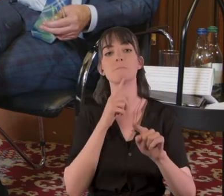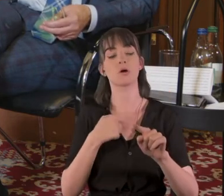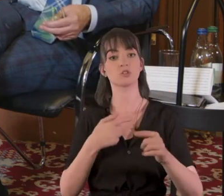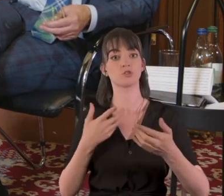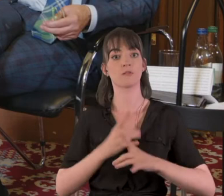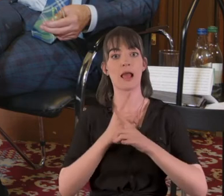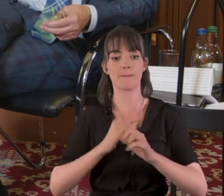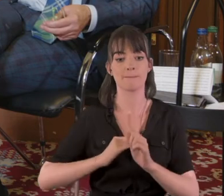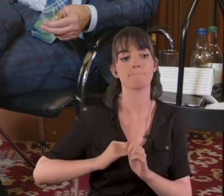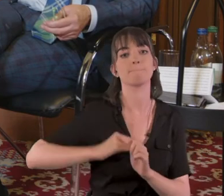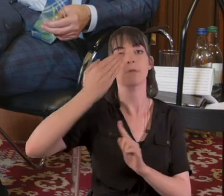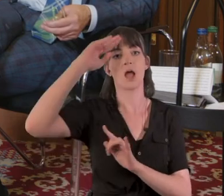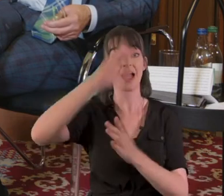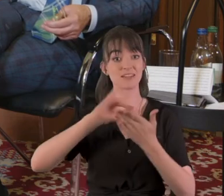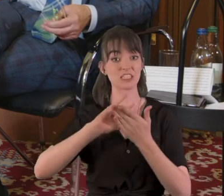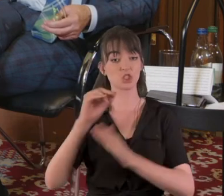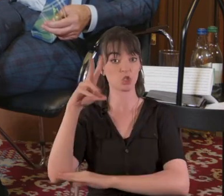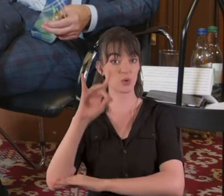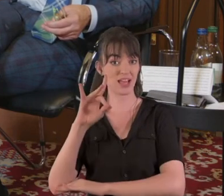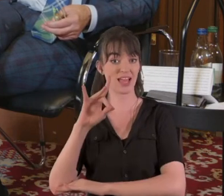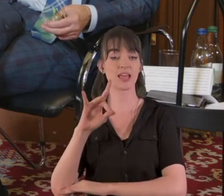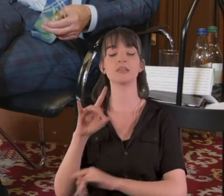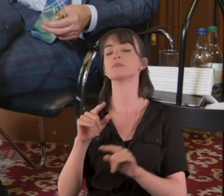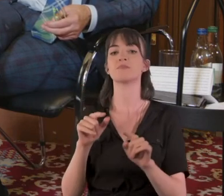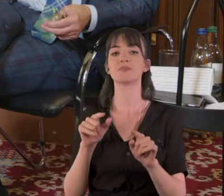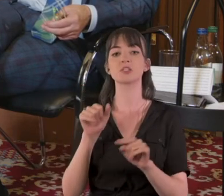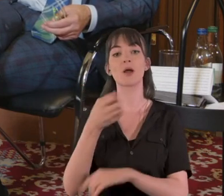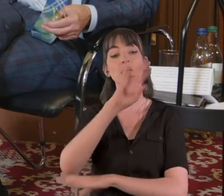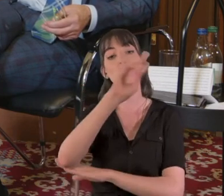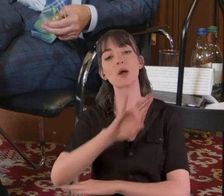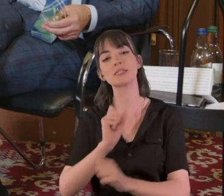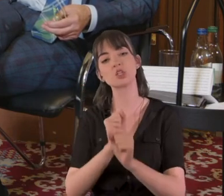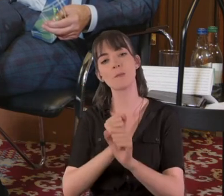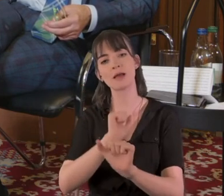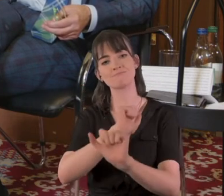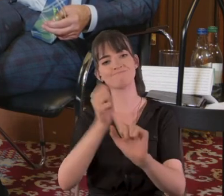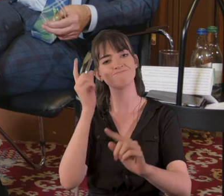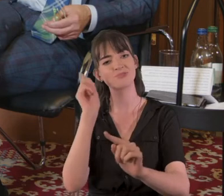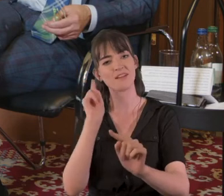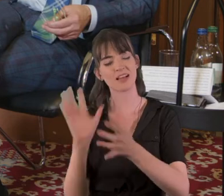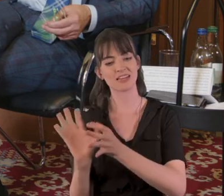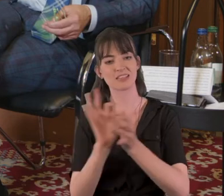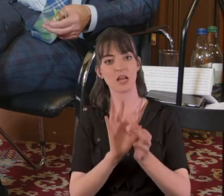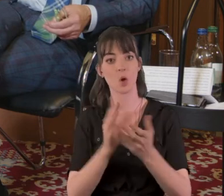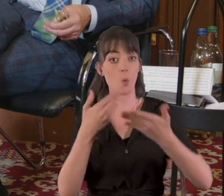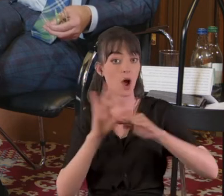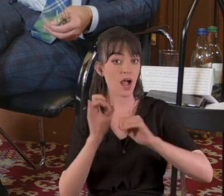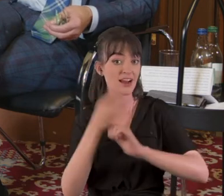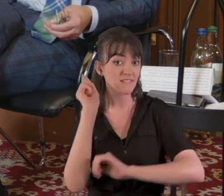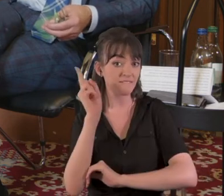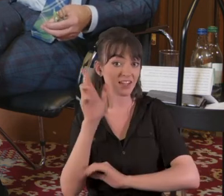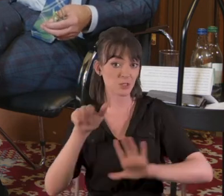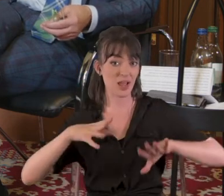profile of Irish history in the UK. That was followed by a question about your advice regarding what advice you might give to Simon